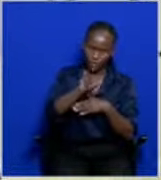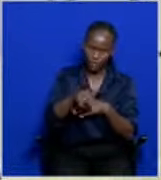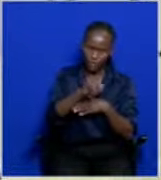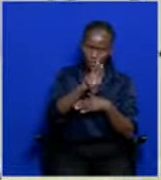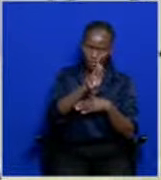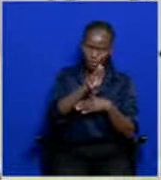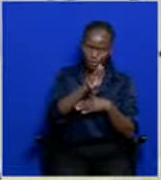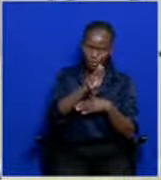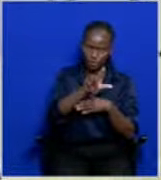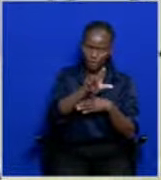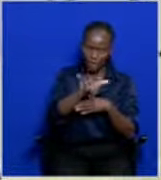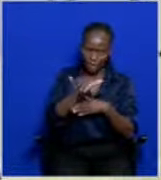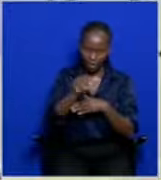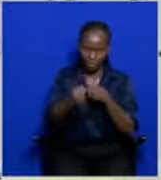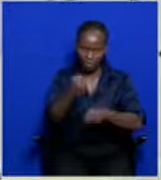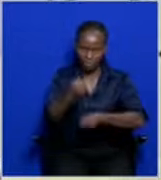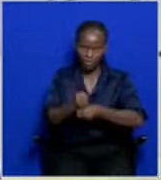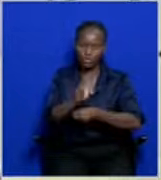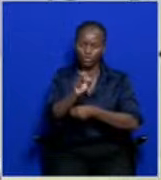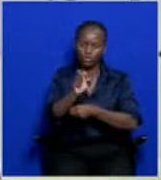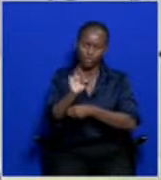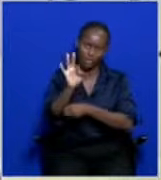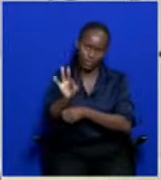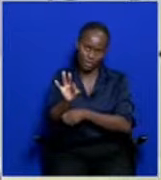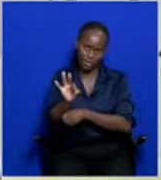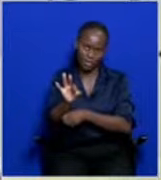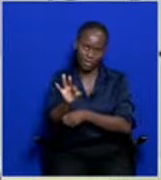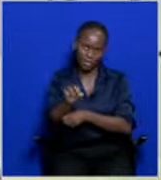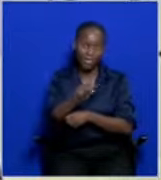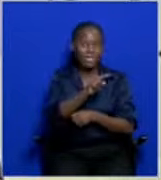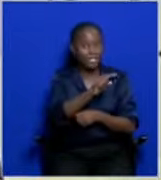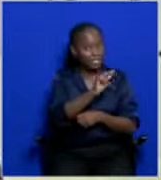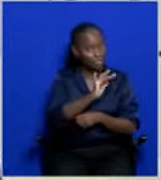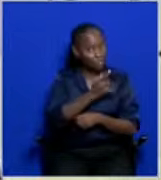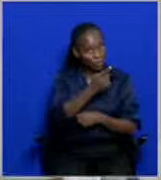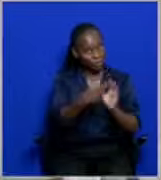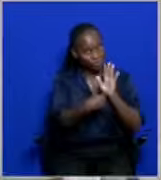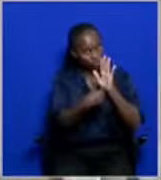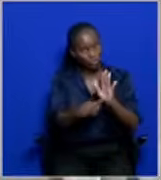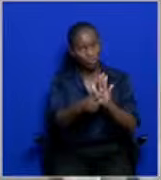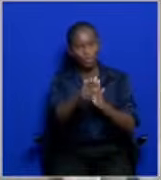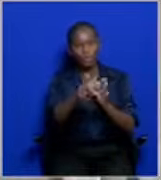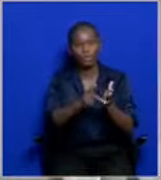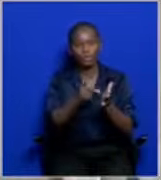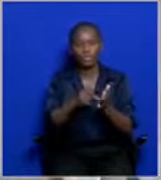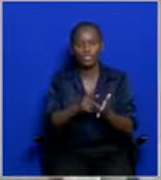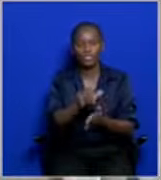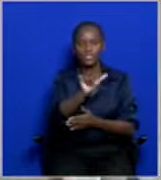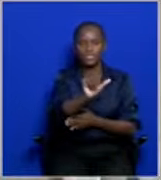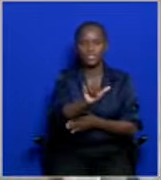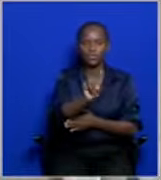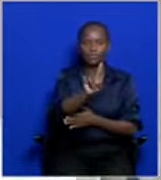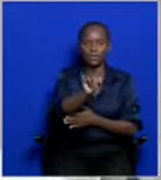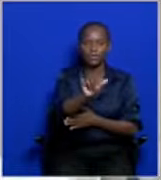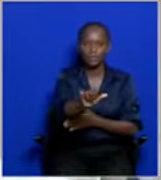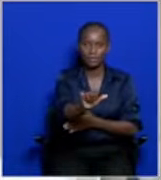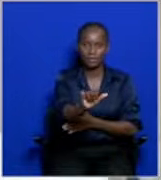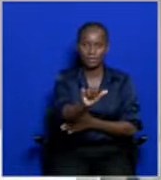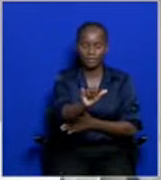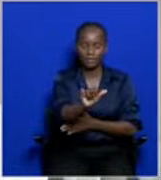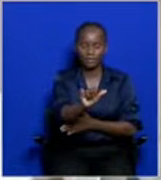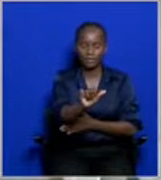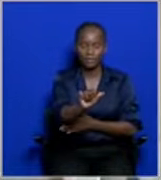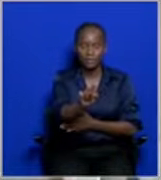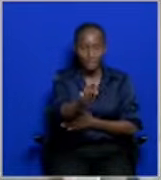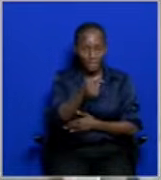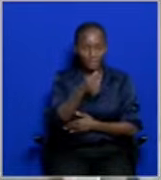2023. And in this regard, I would like to refer you to page 616 of that file we're looking at, which are the screen grabs of your communication